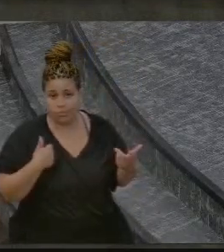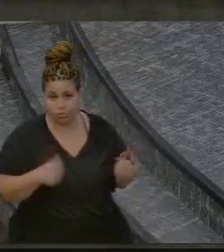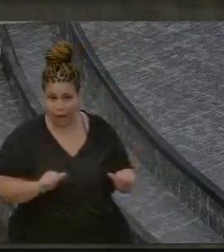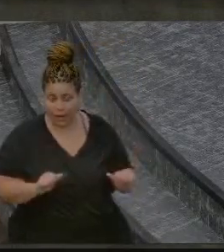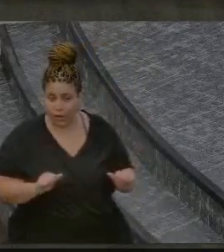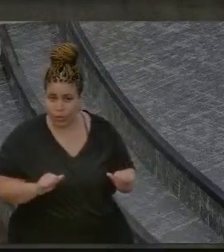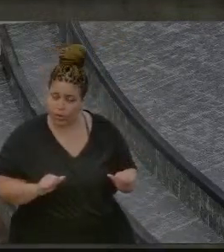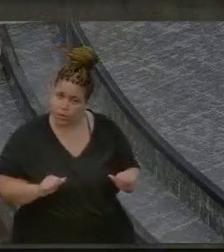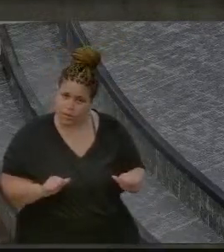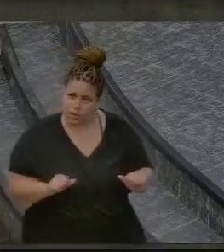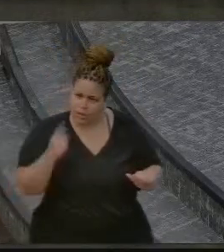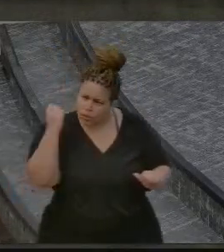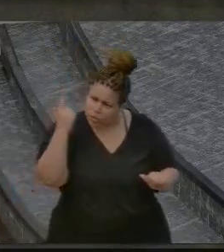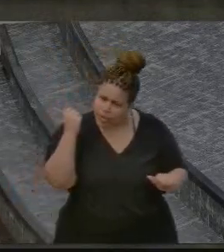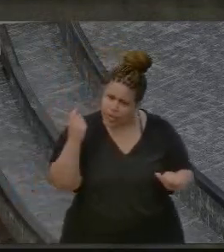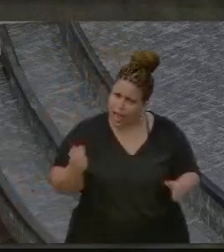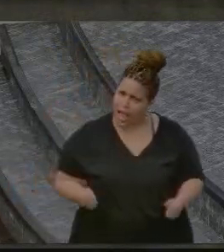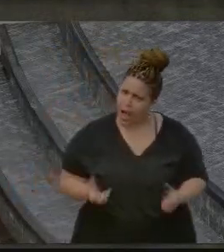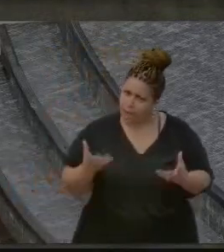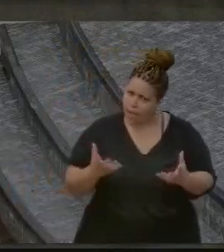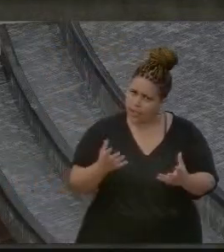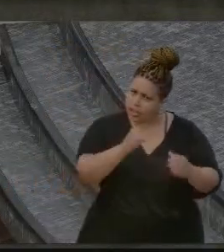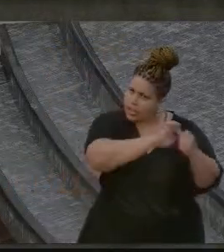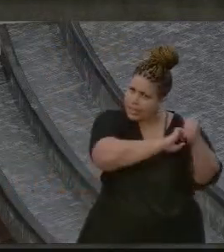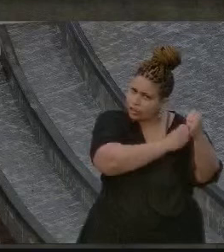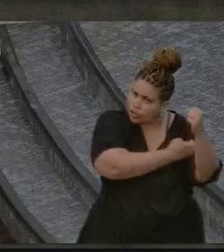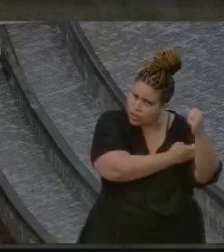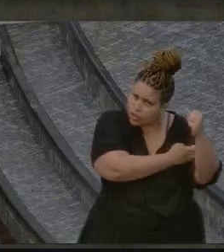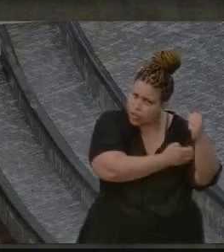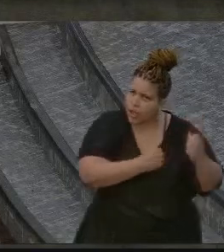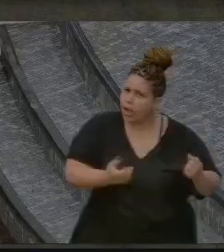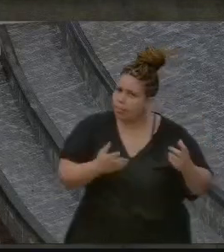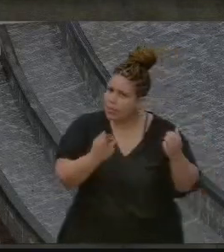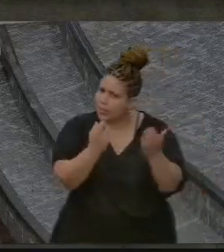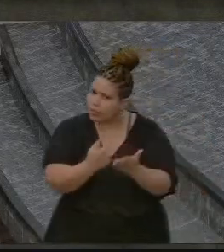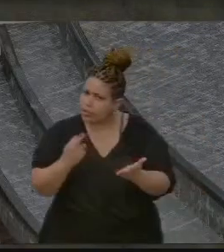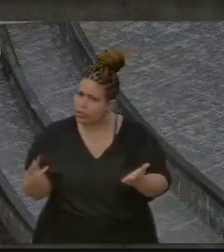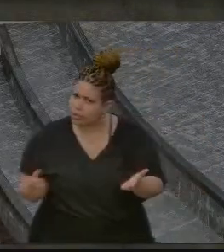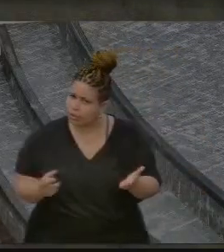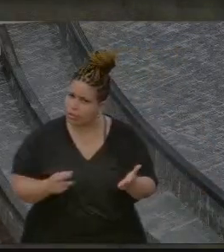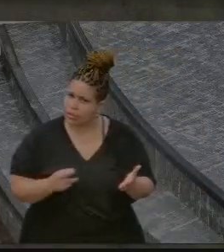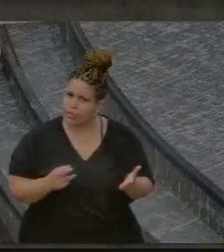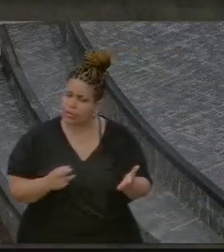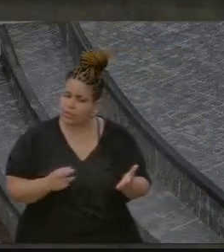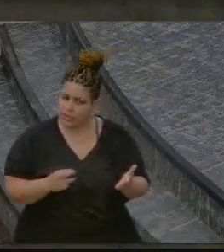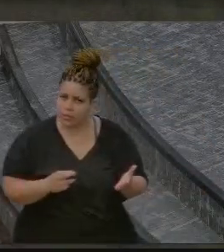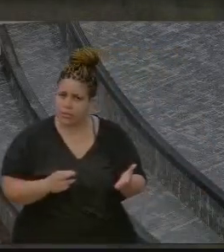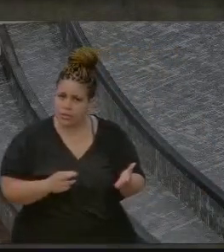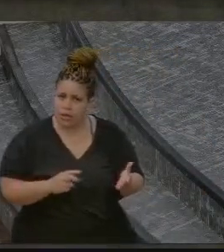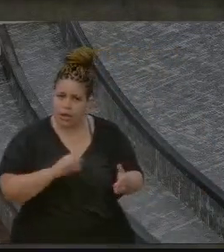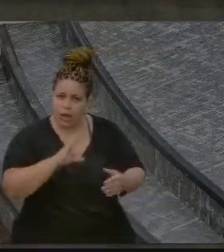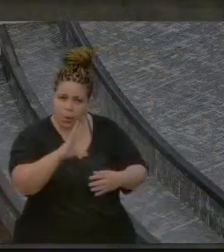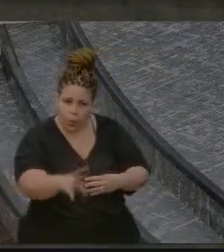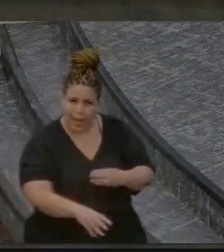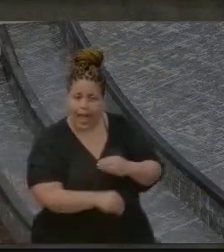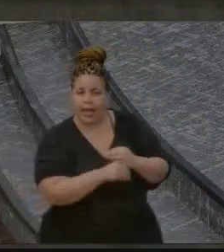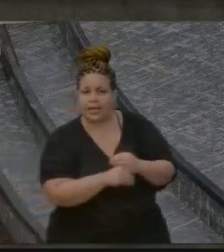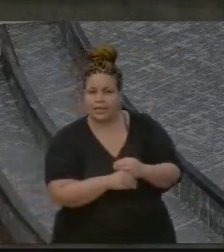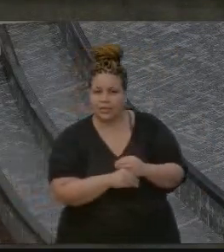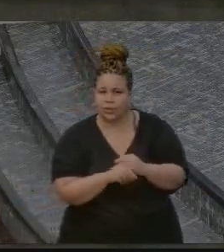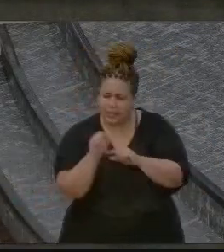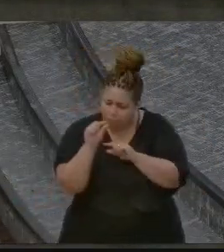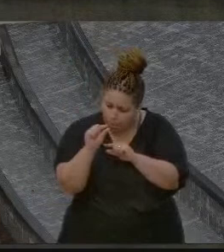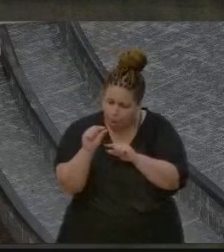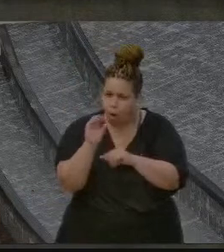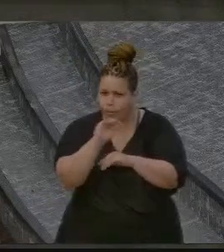energy and how many resources are we putting into this small percentage of the children